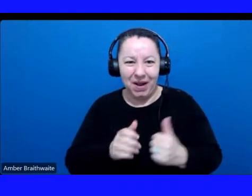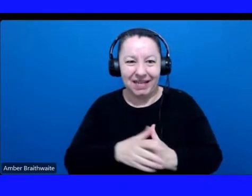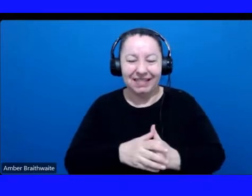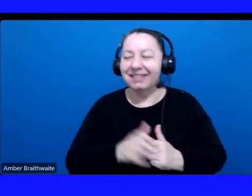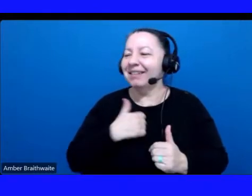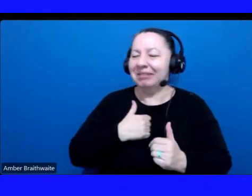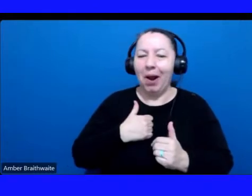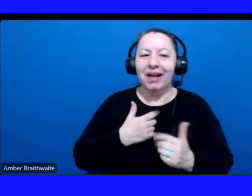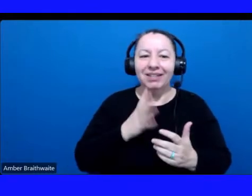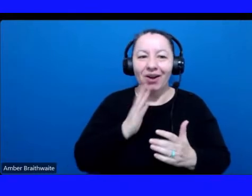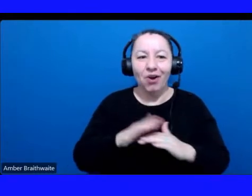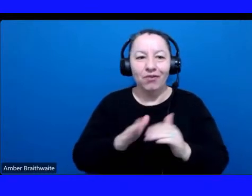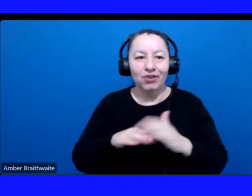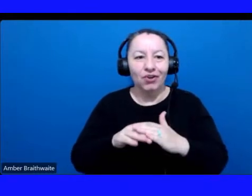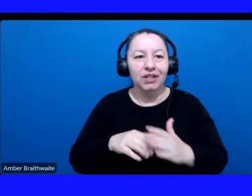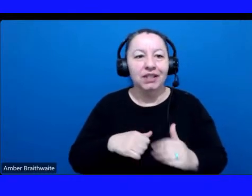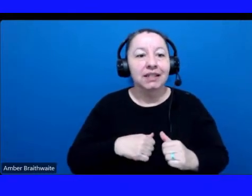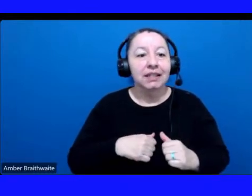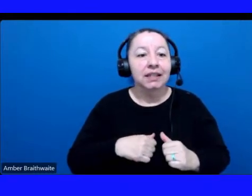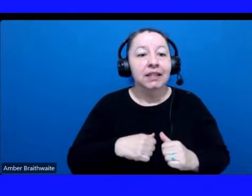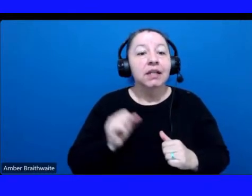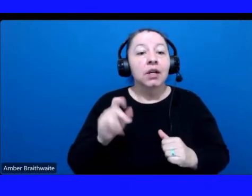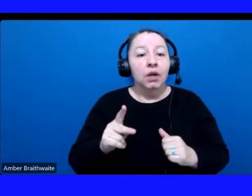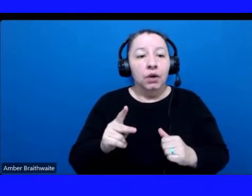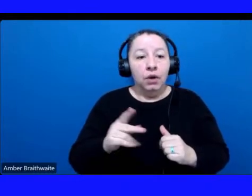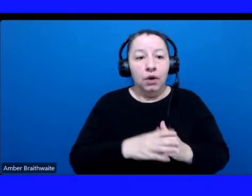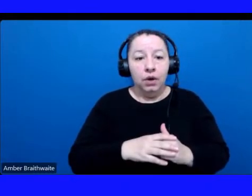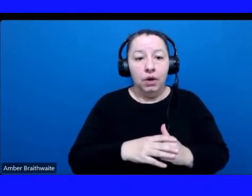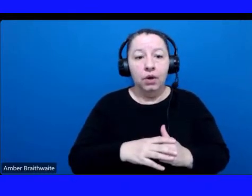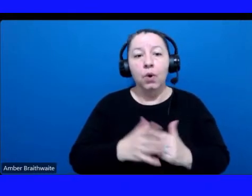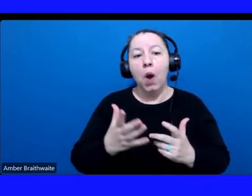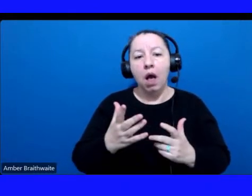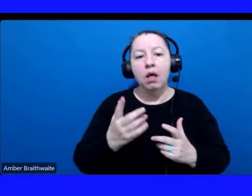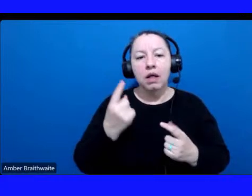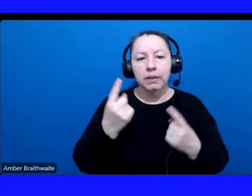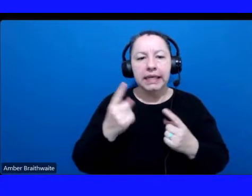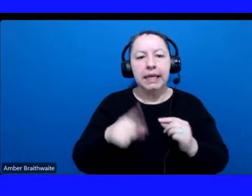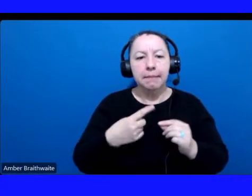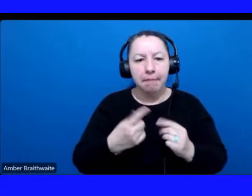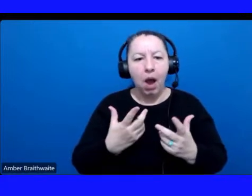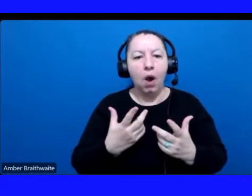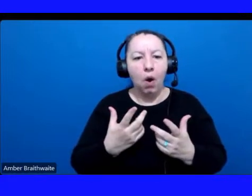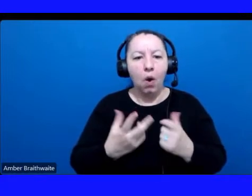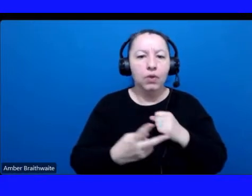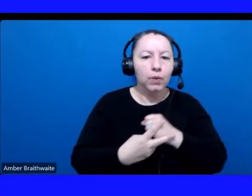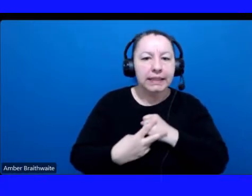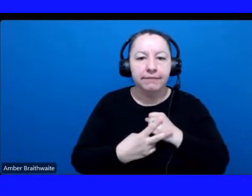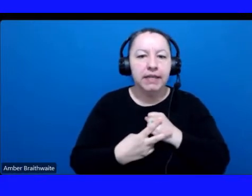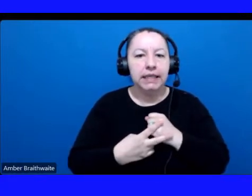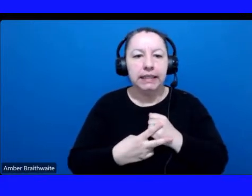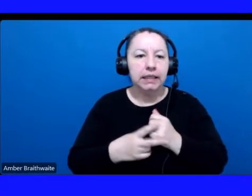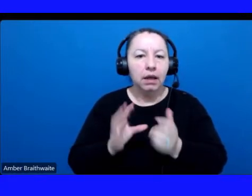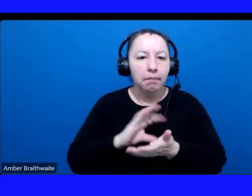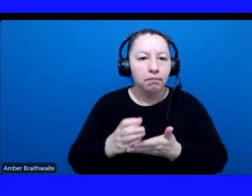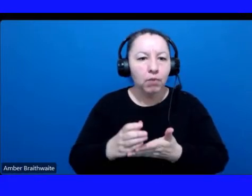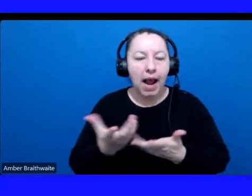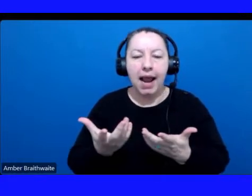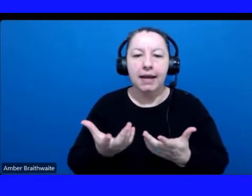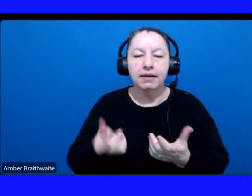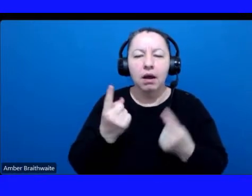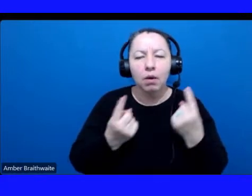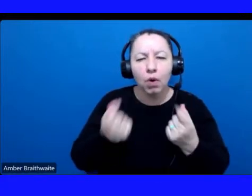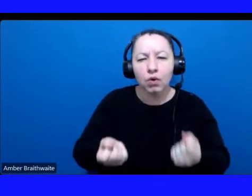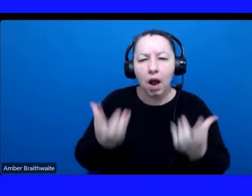That was it. Yeah, we're happy. Thank you. Happy to report back later. Okay, super. And Barbara Lowe, any comments or